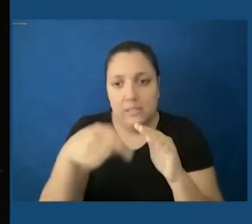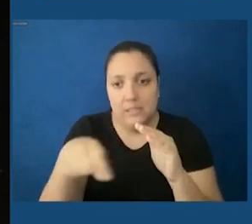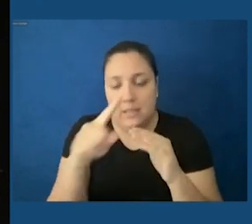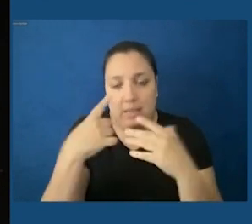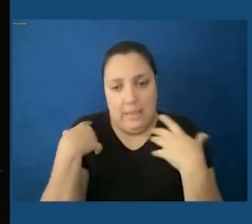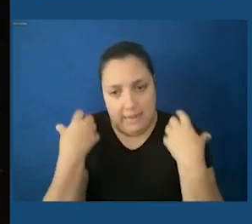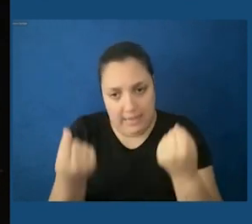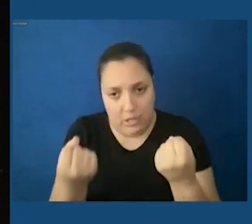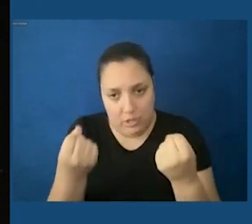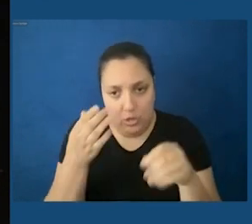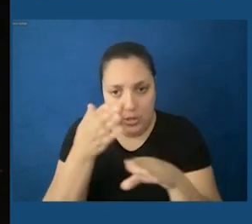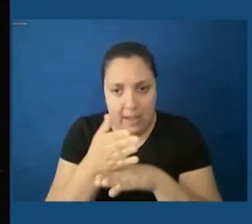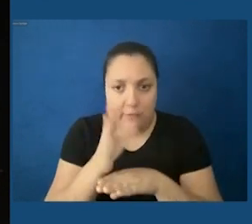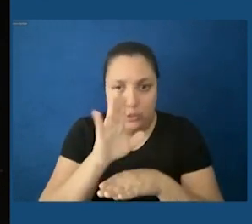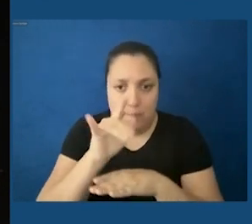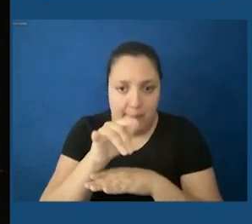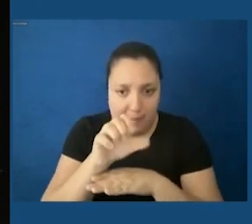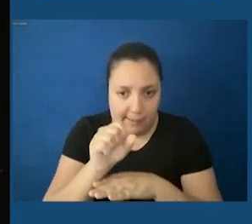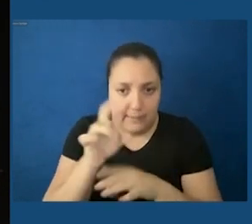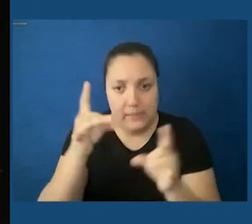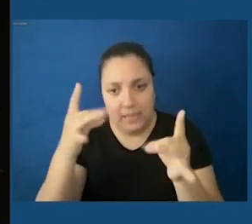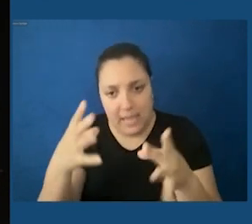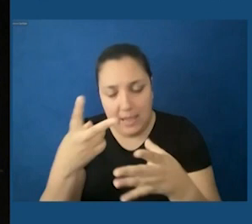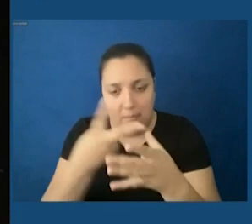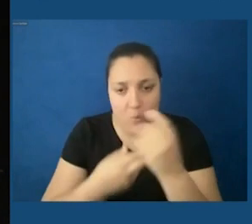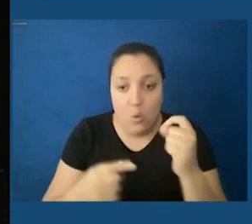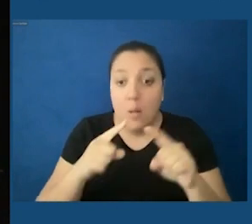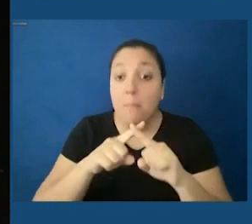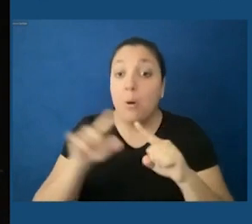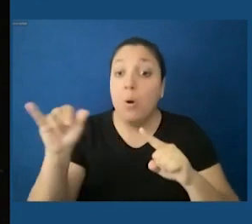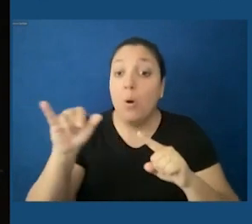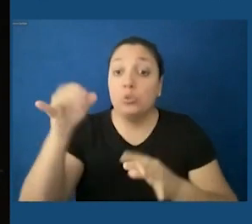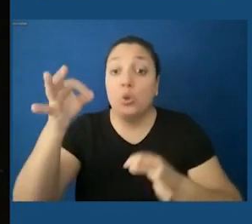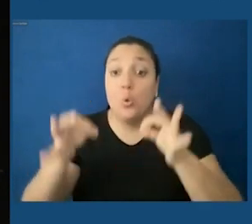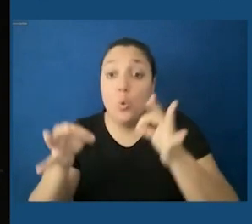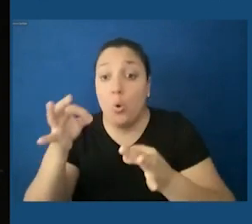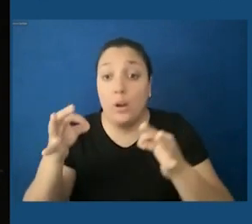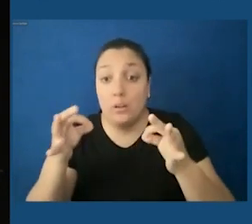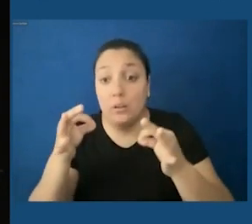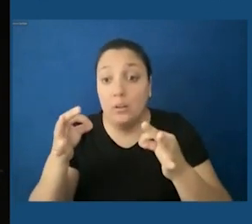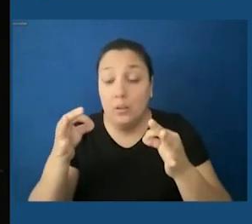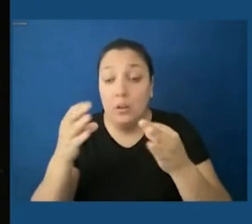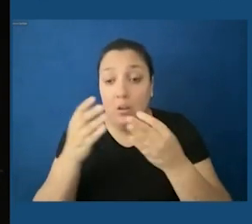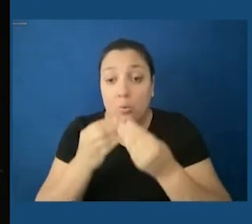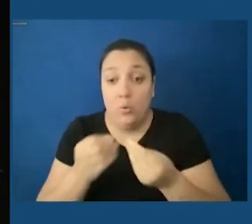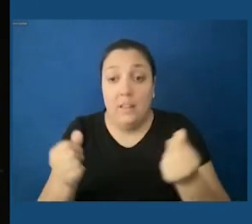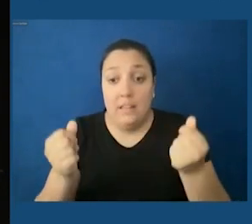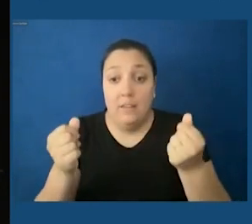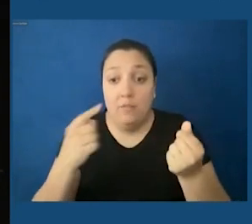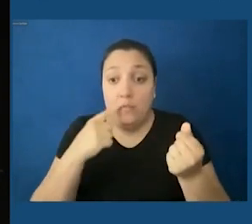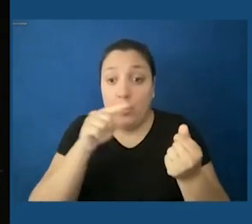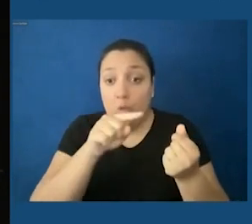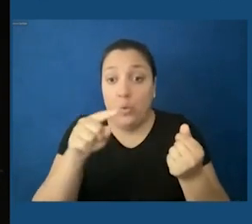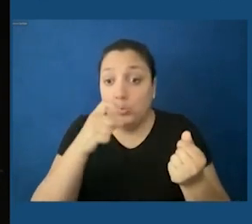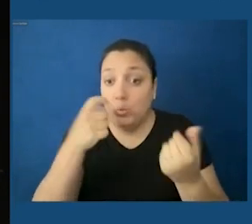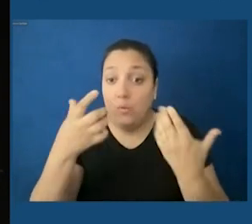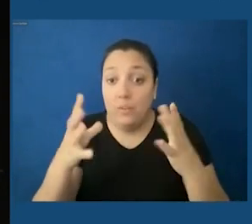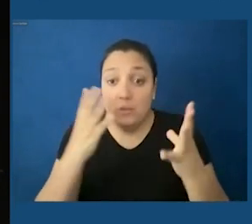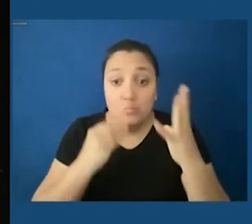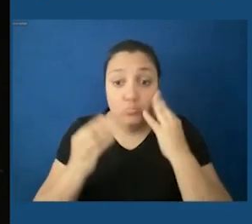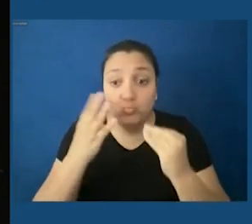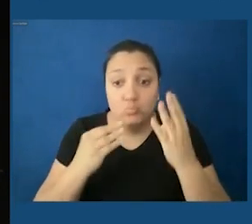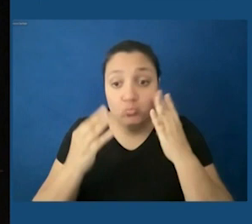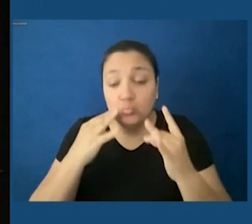but also seeking court relief against individuals who have committed acts of bias or hate